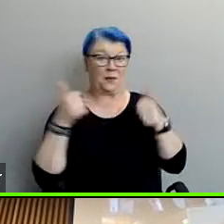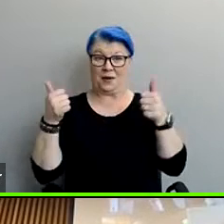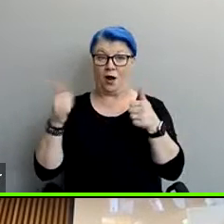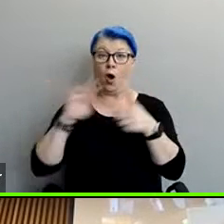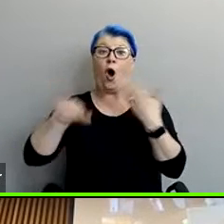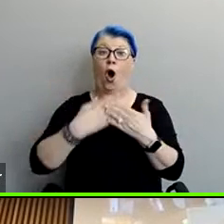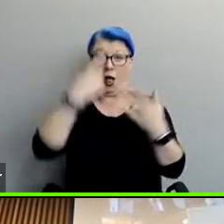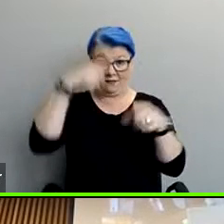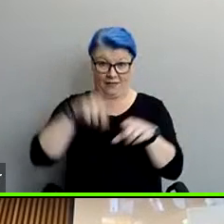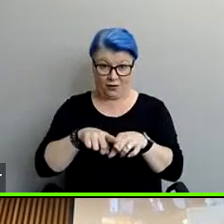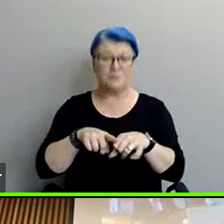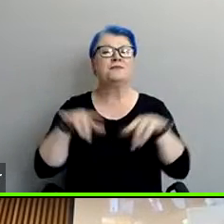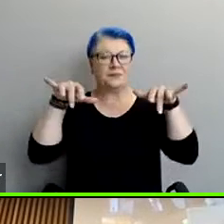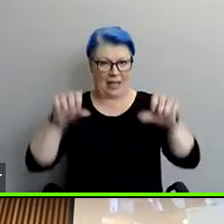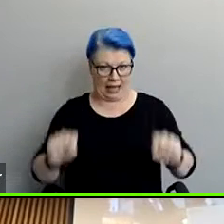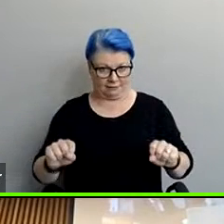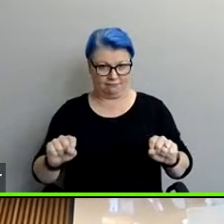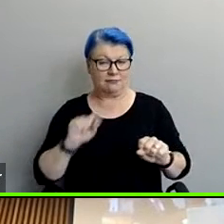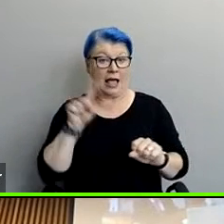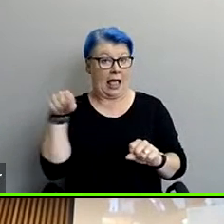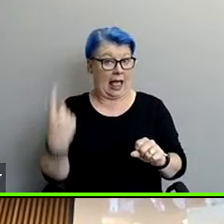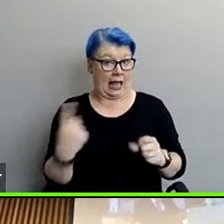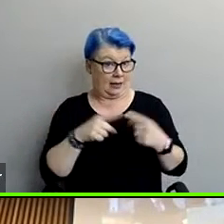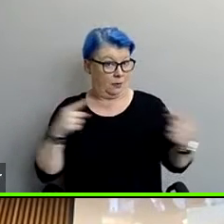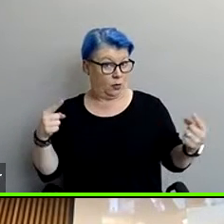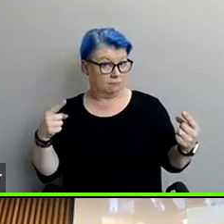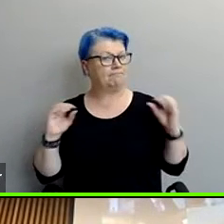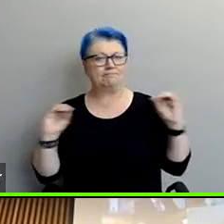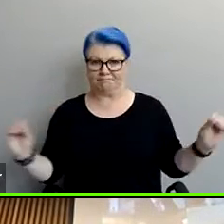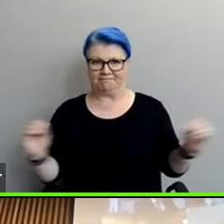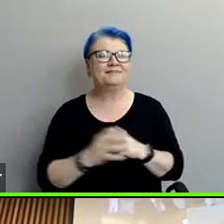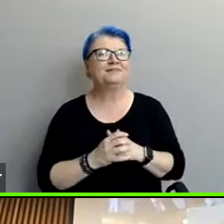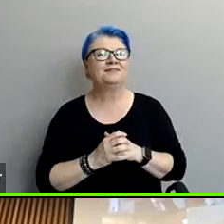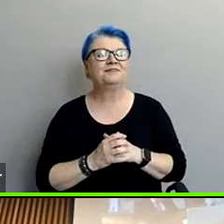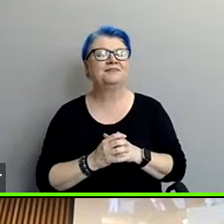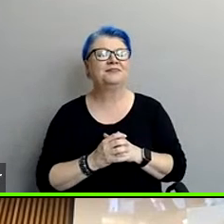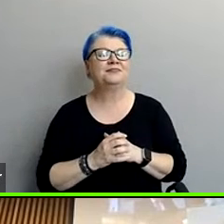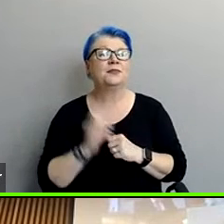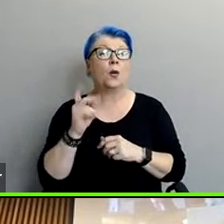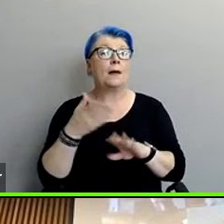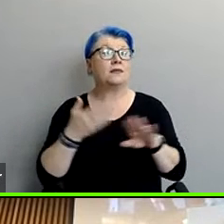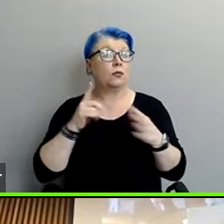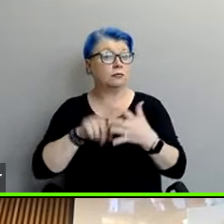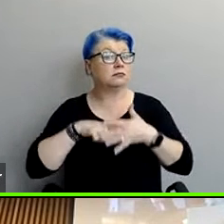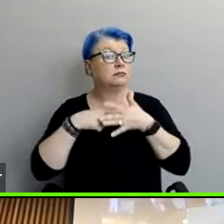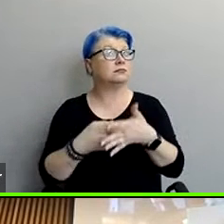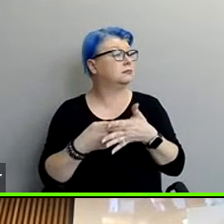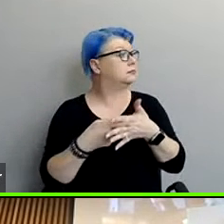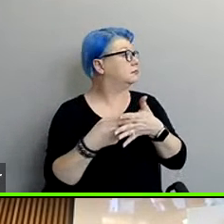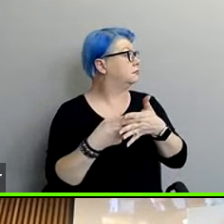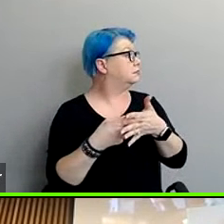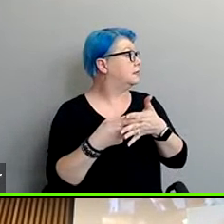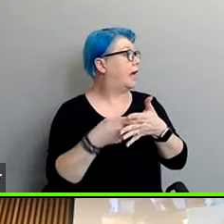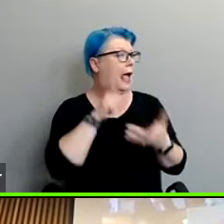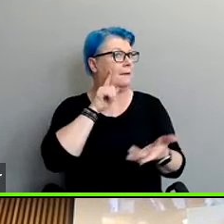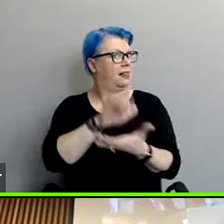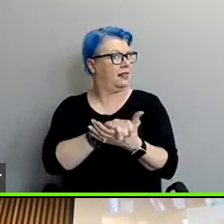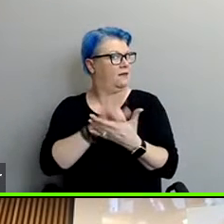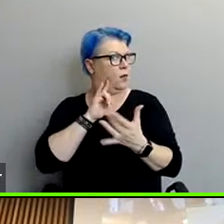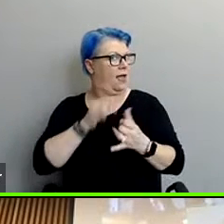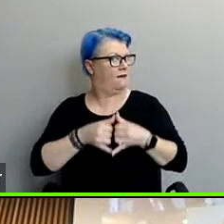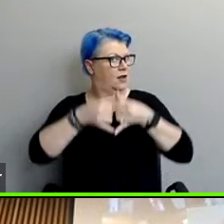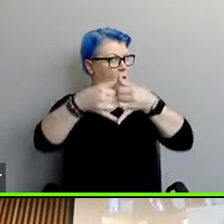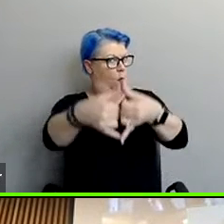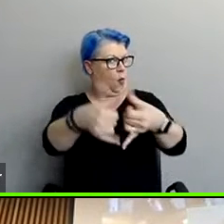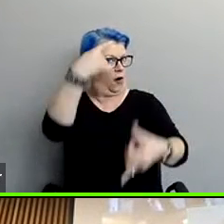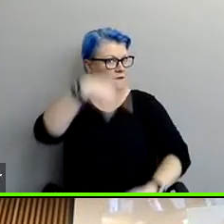All in favor? Aye. All opposed? All right. Before we get started, I believe there is an award for